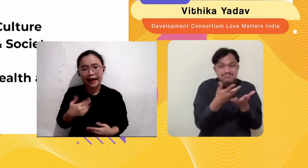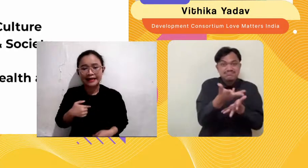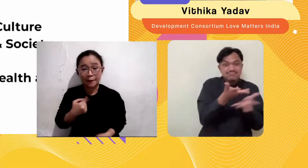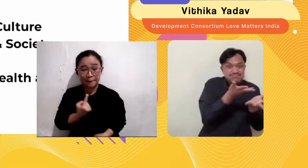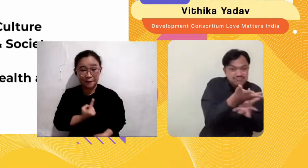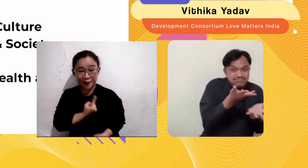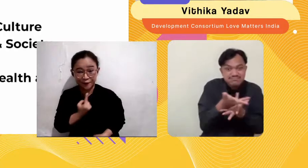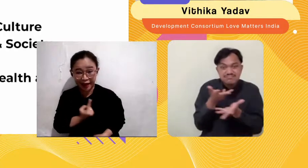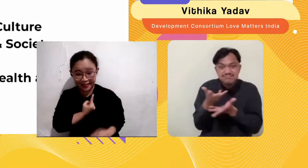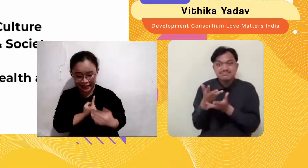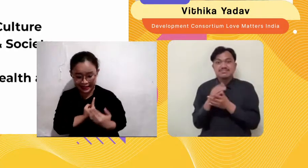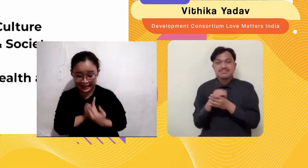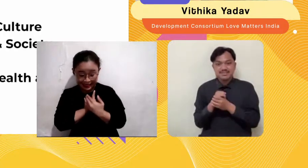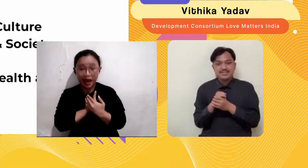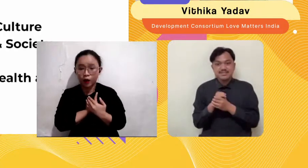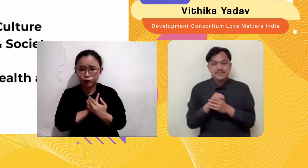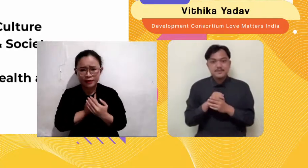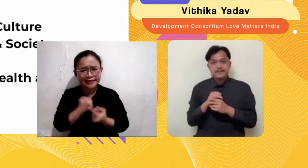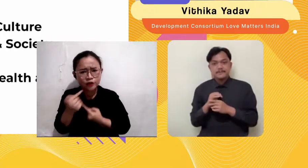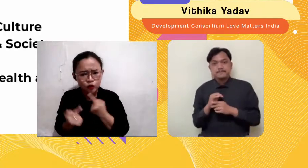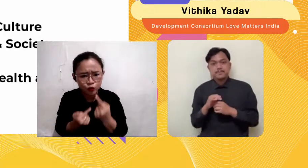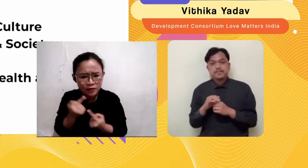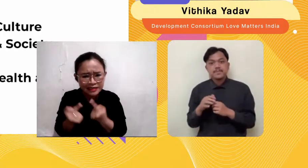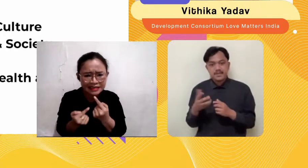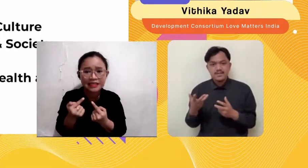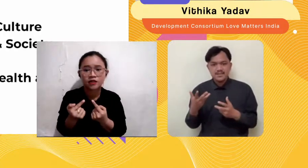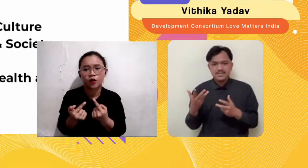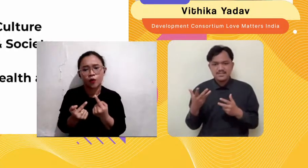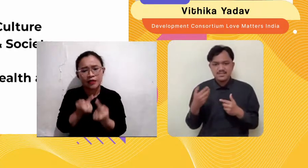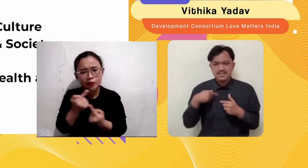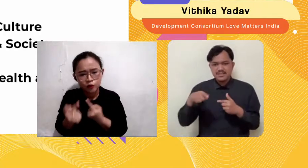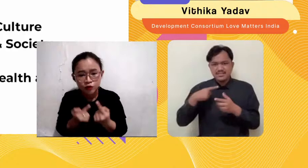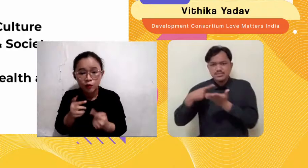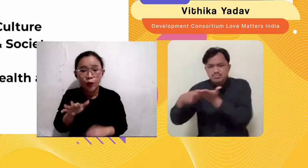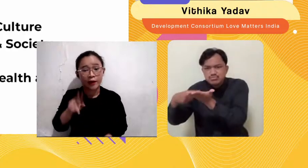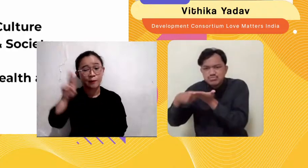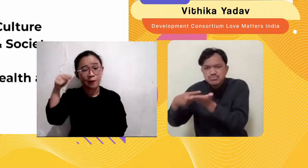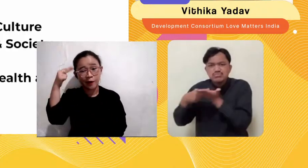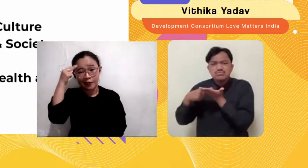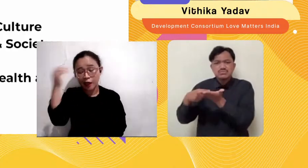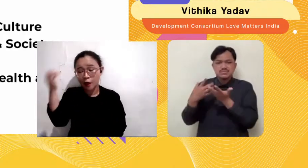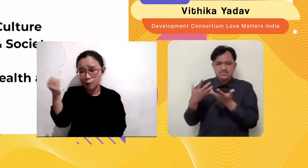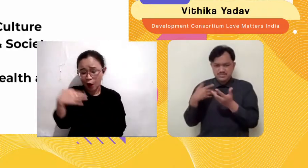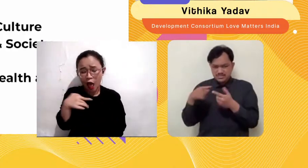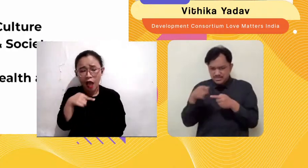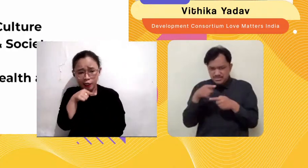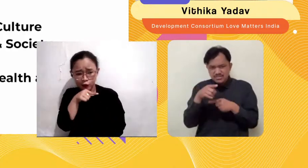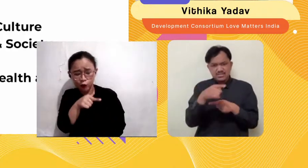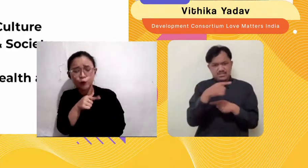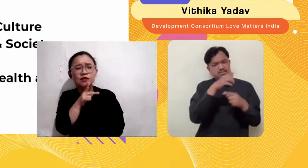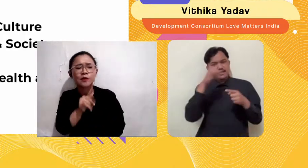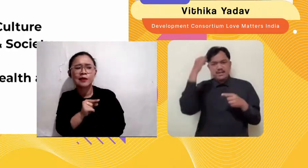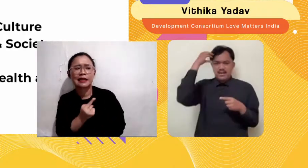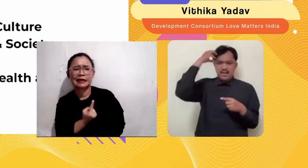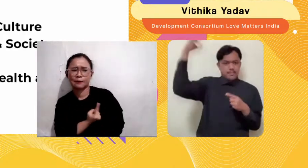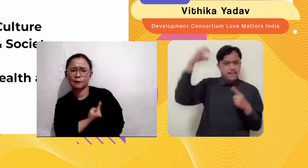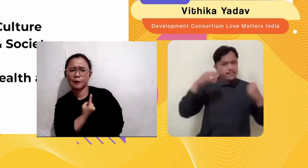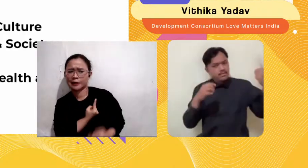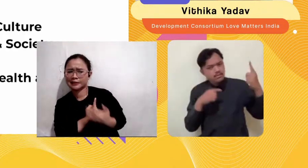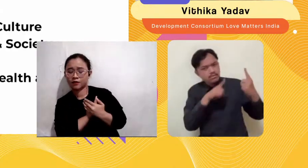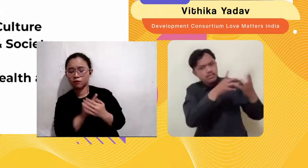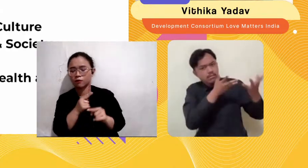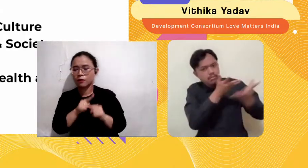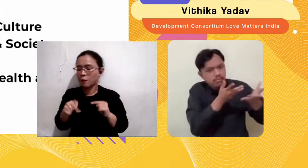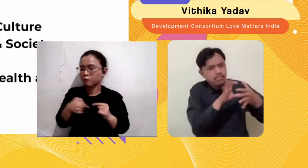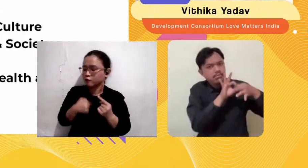as adults or as governments think are priority areas, but really looking at priority areas also from the perspective of young people and being very futuristic about